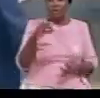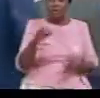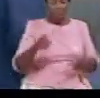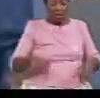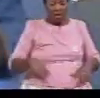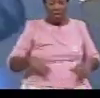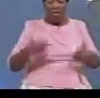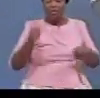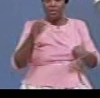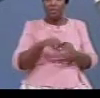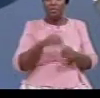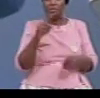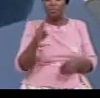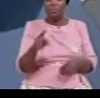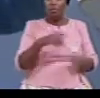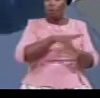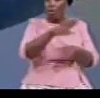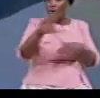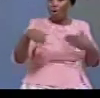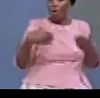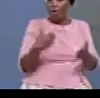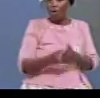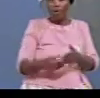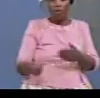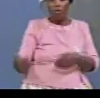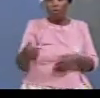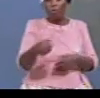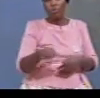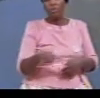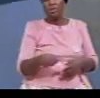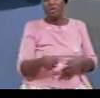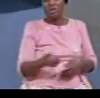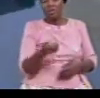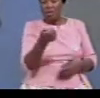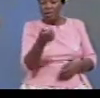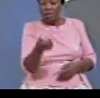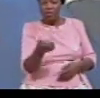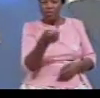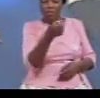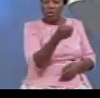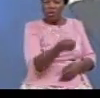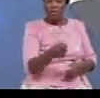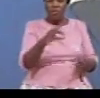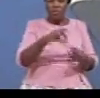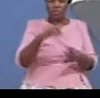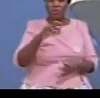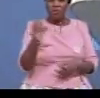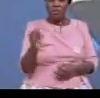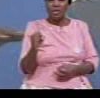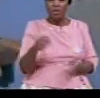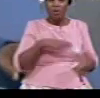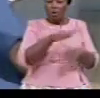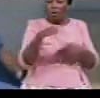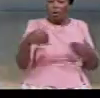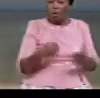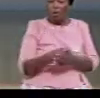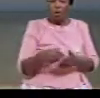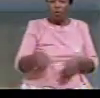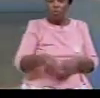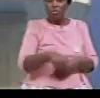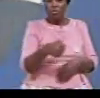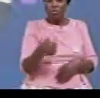in you, all other tiny, tiny spirits, all other